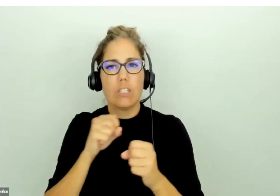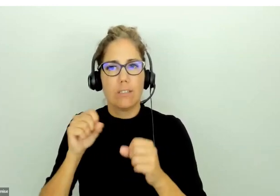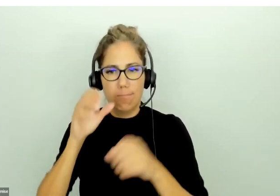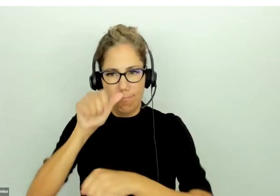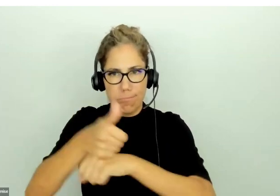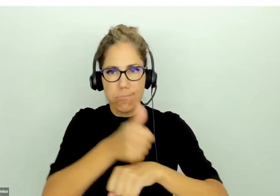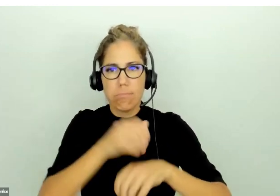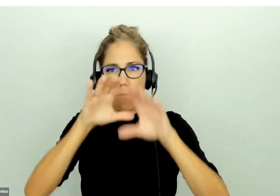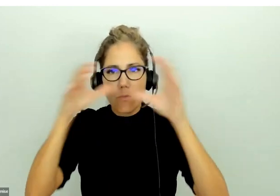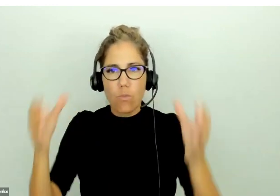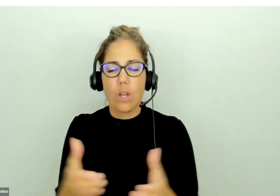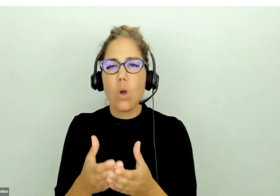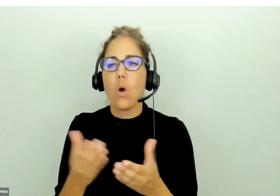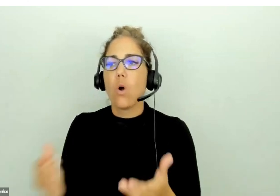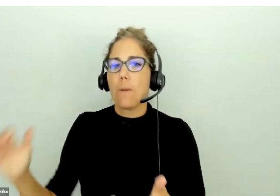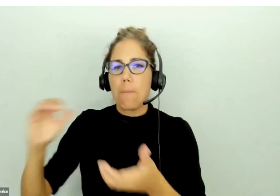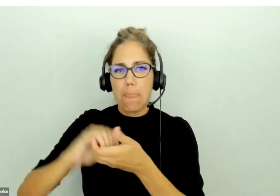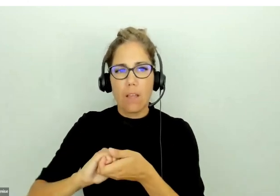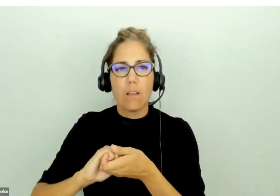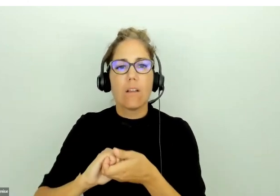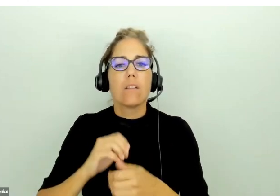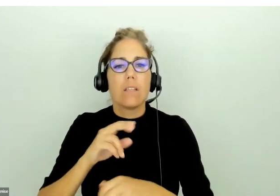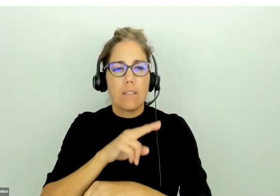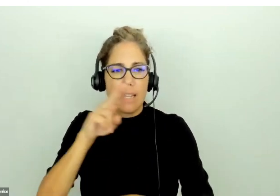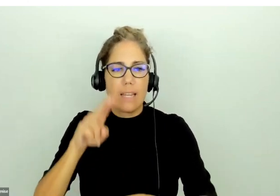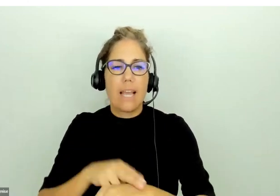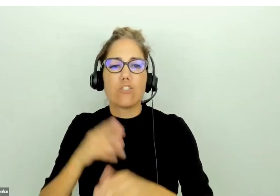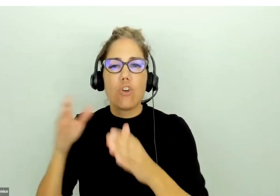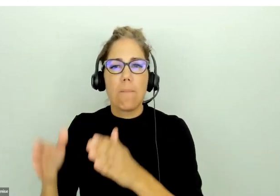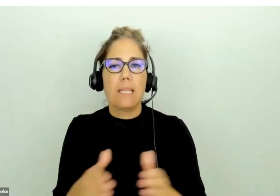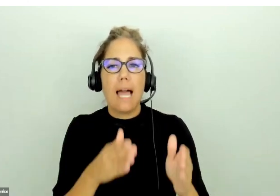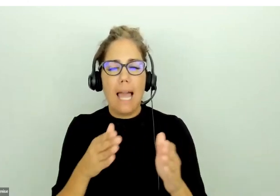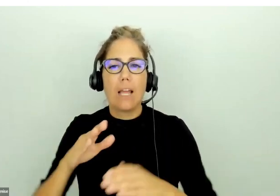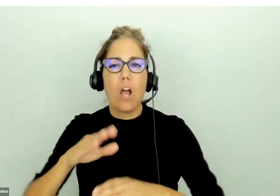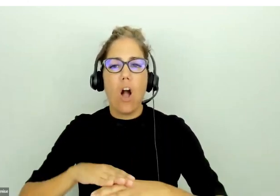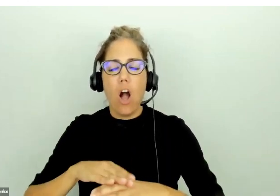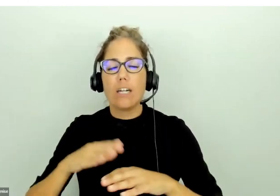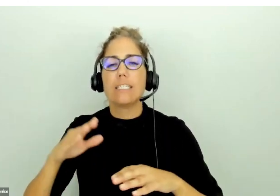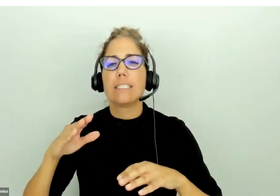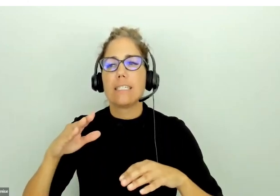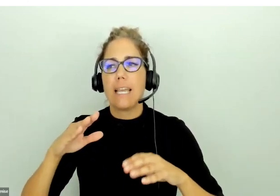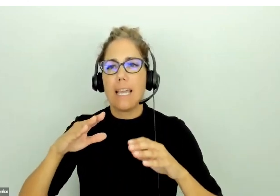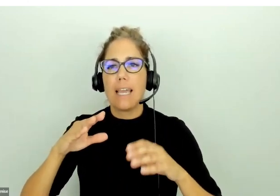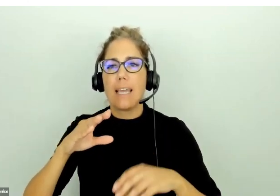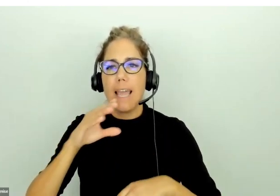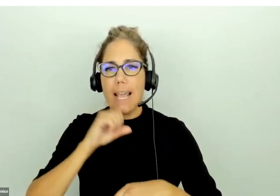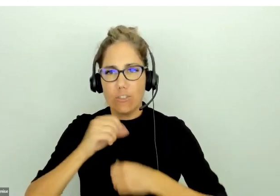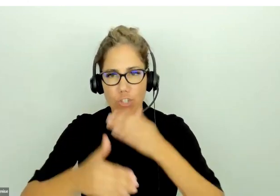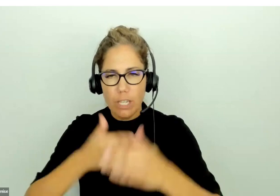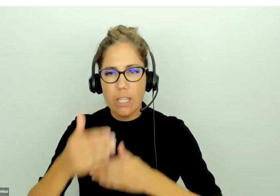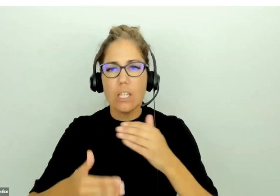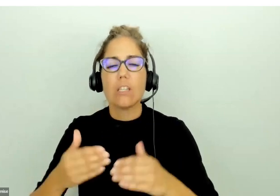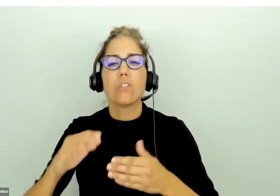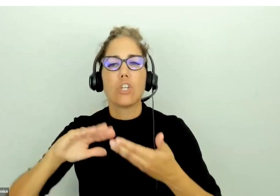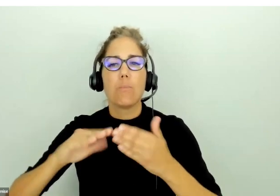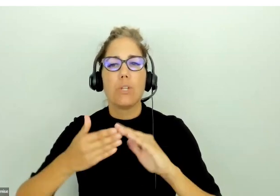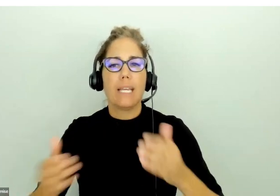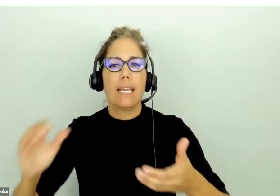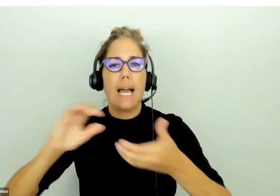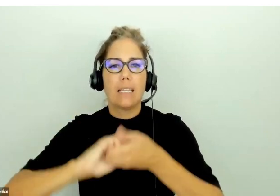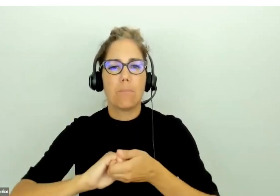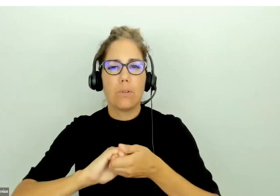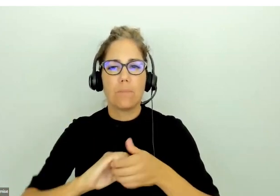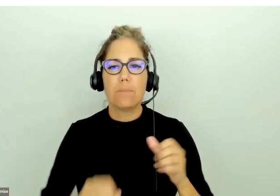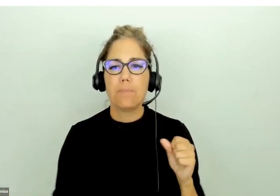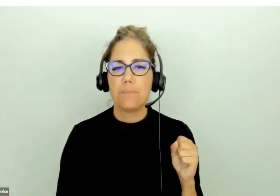working in partnership with the National Plan on Aging Community Engagement Collaborative. And